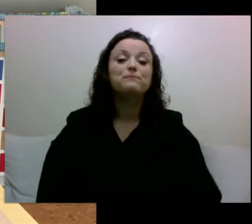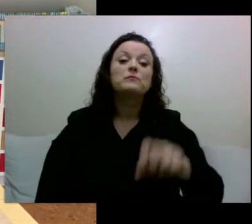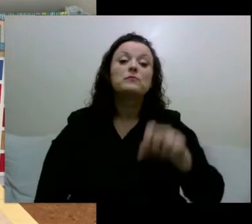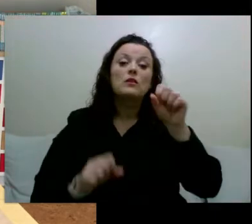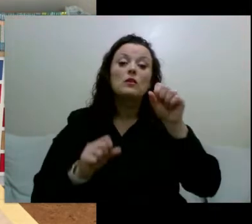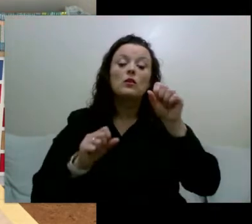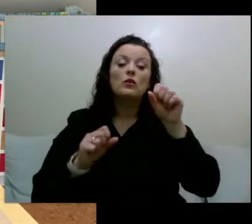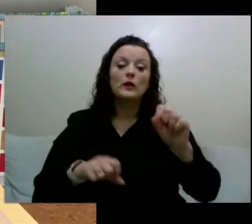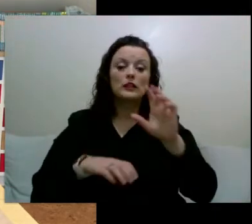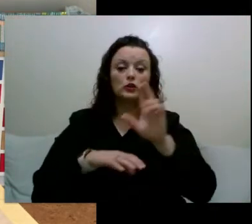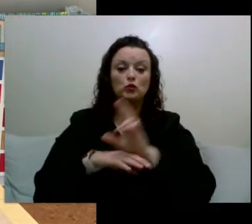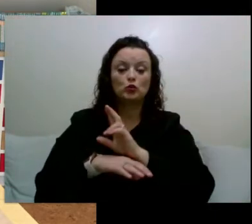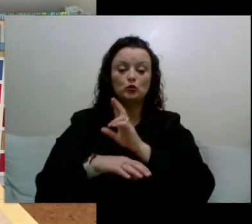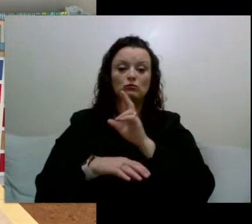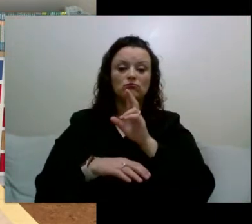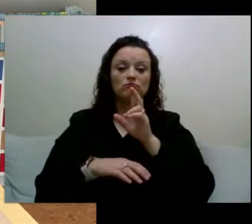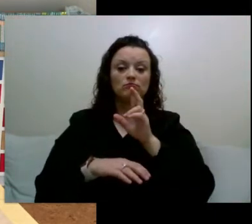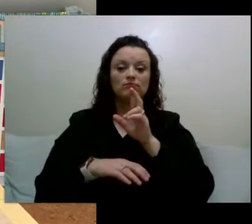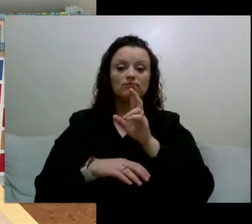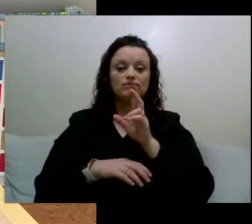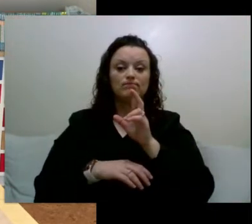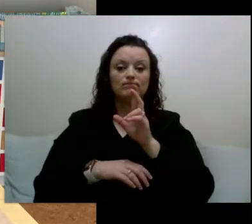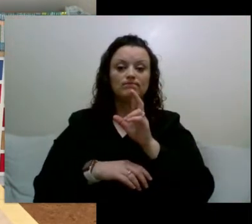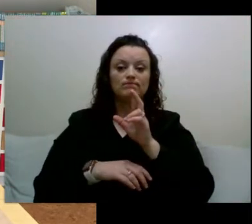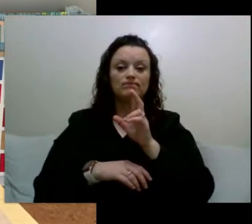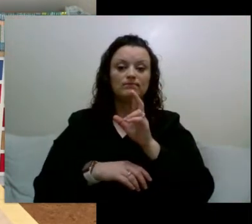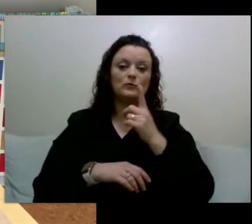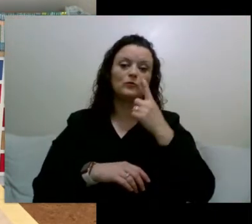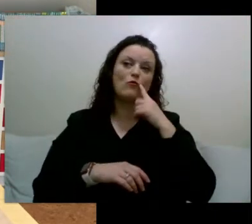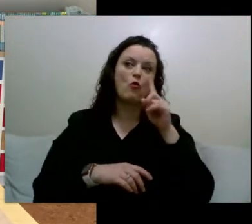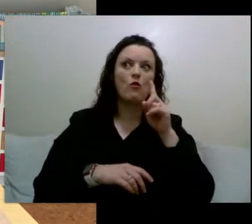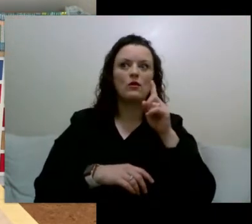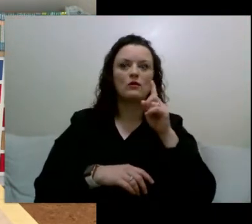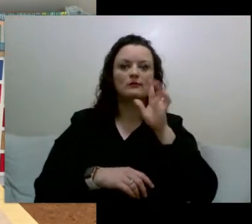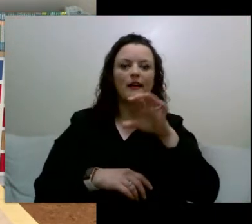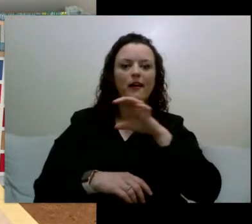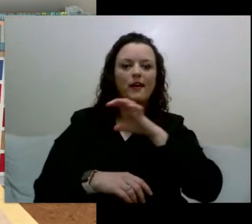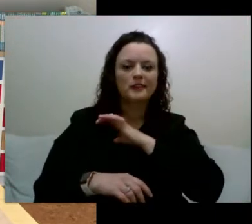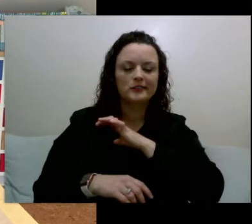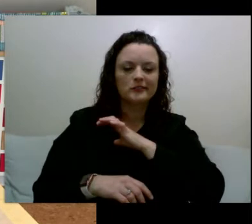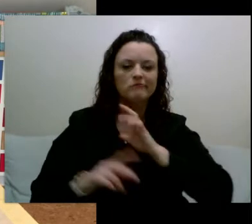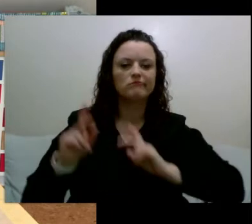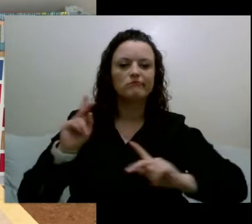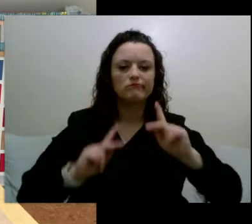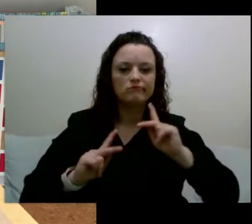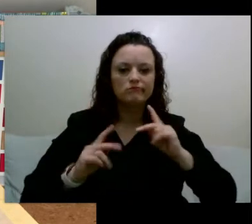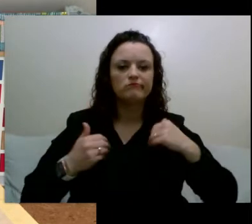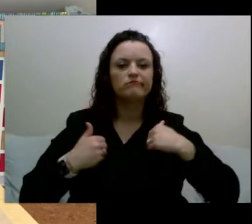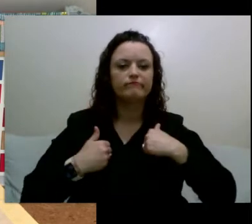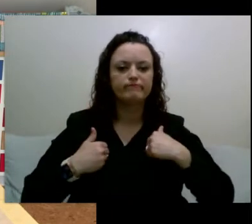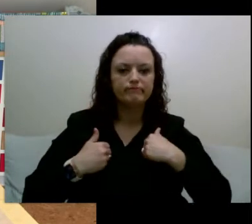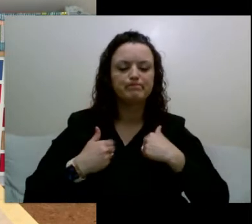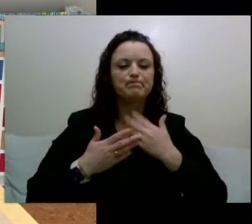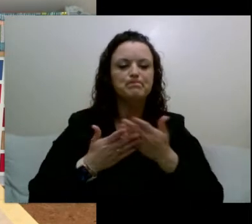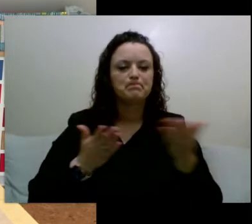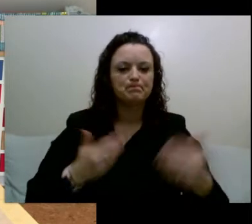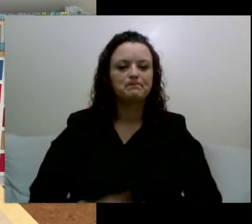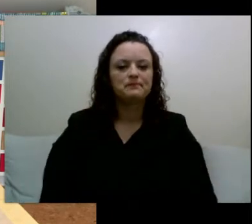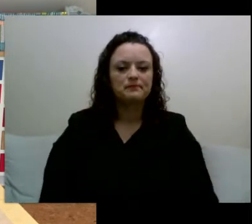this also just to make characters, right? We can